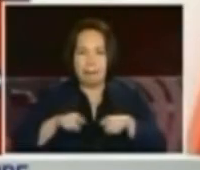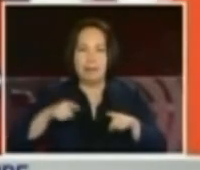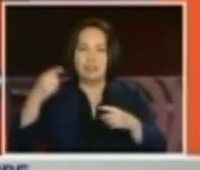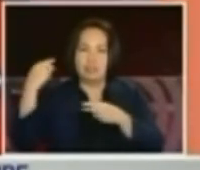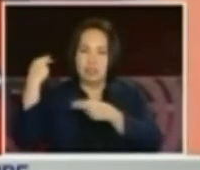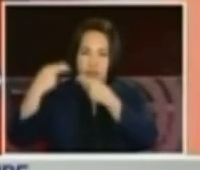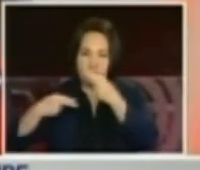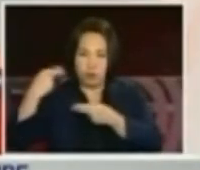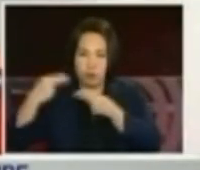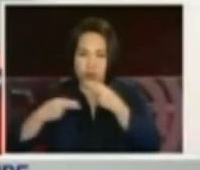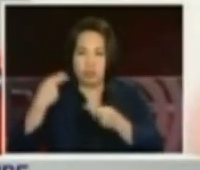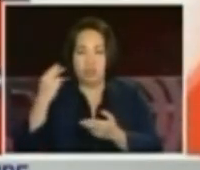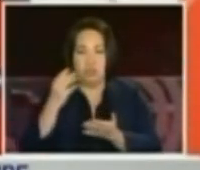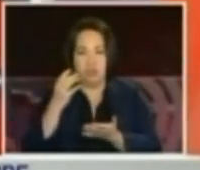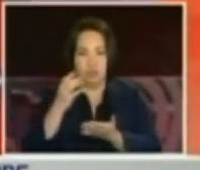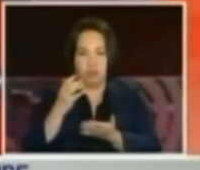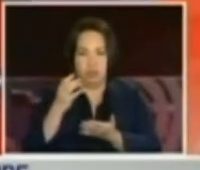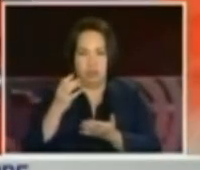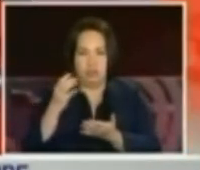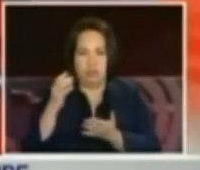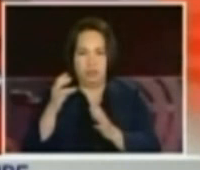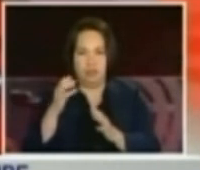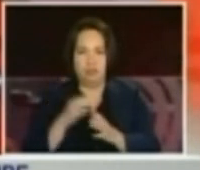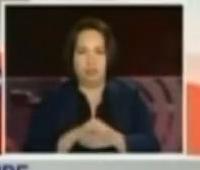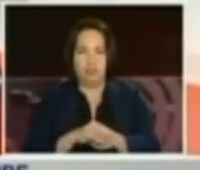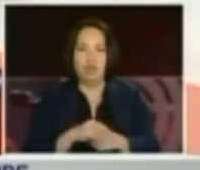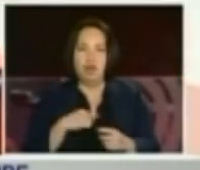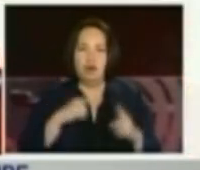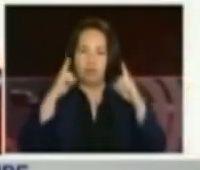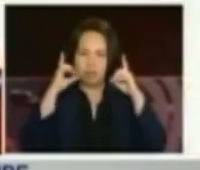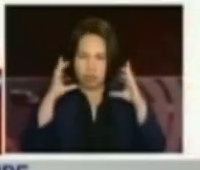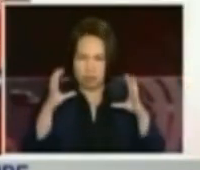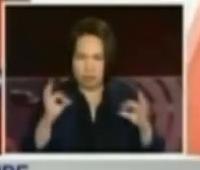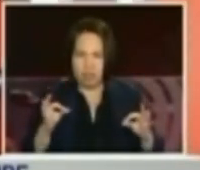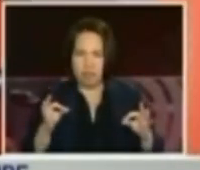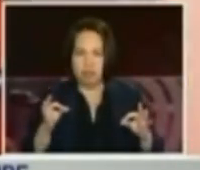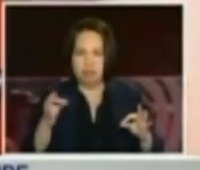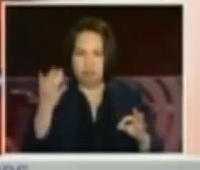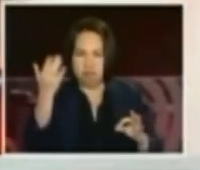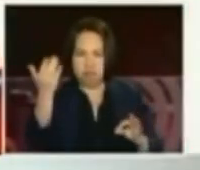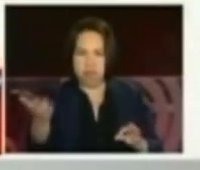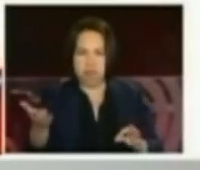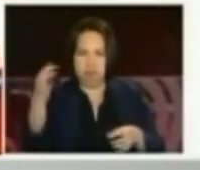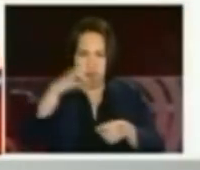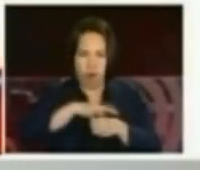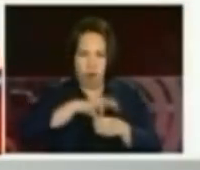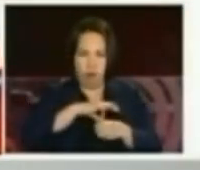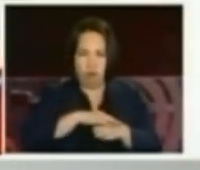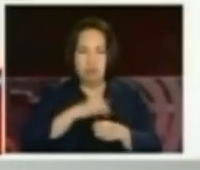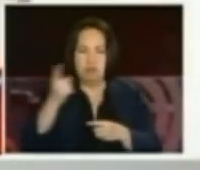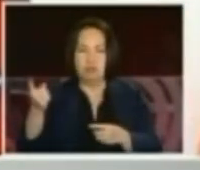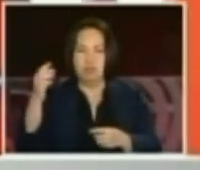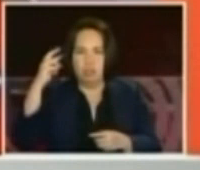I vote to hold the Chief Justice of the Supreme Court, Renato C. Corona,